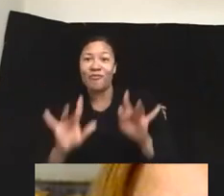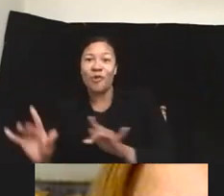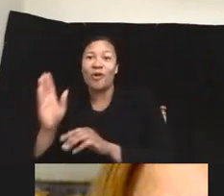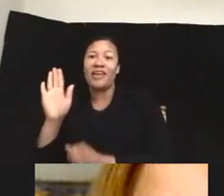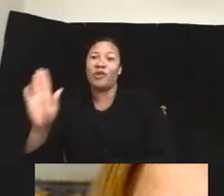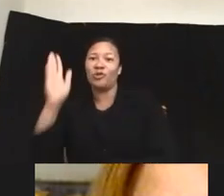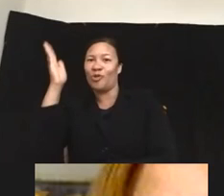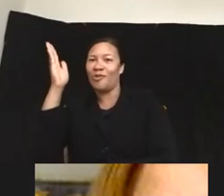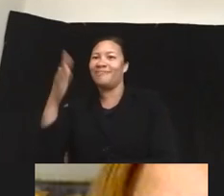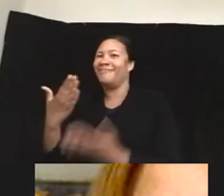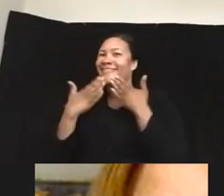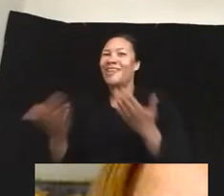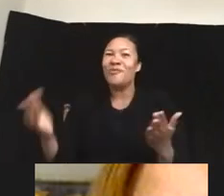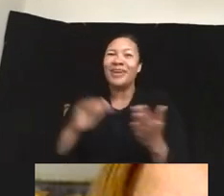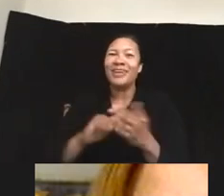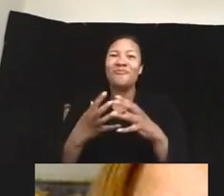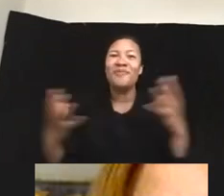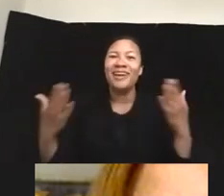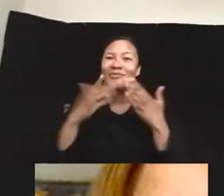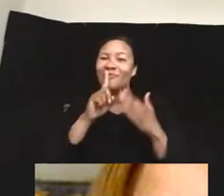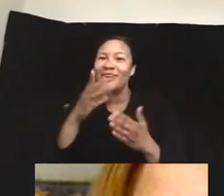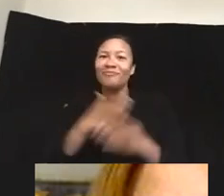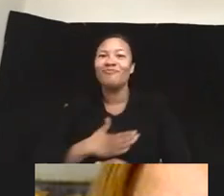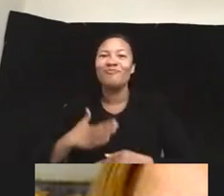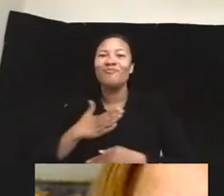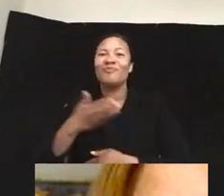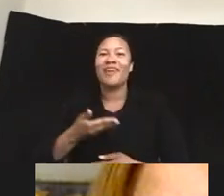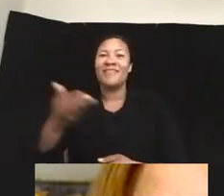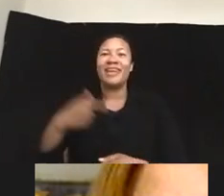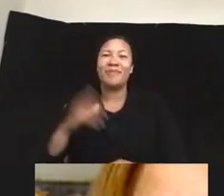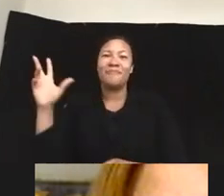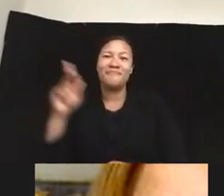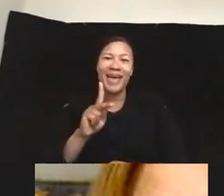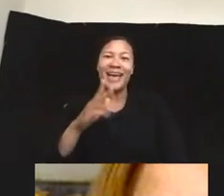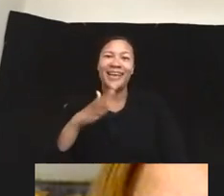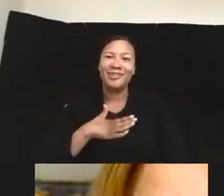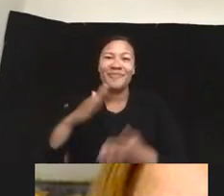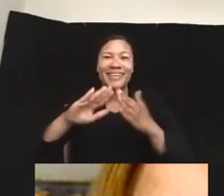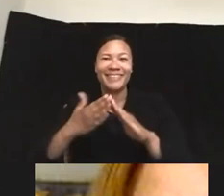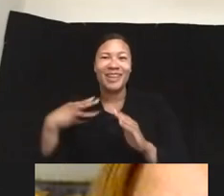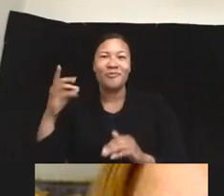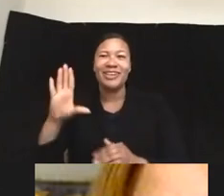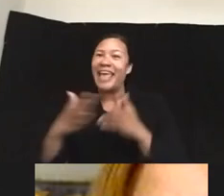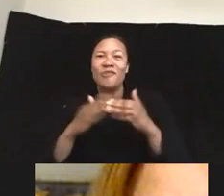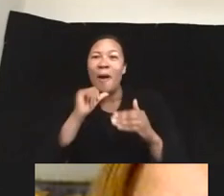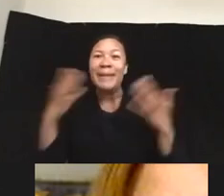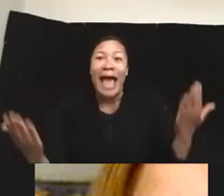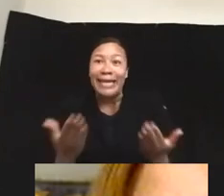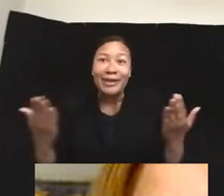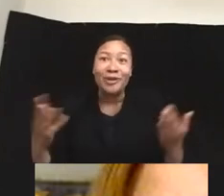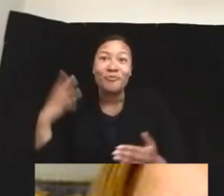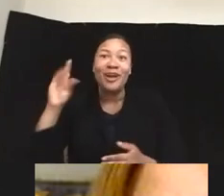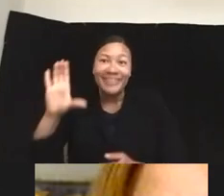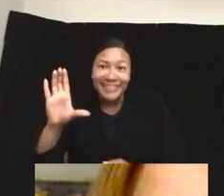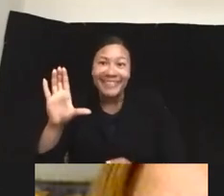Thank you again so much. I really appreciate being invited back to my city, although not in person.